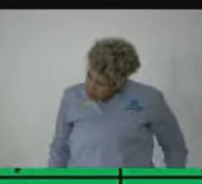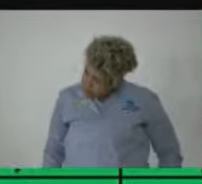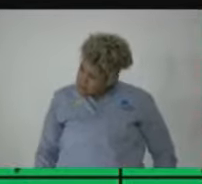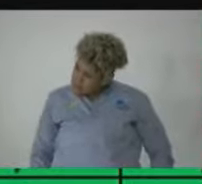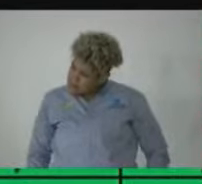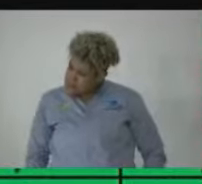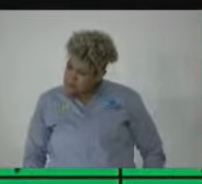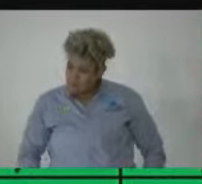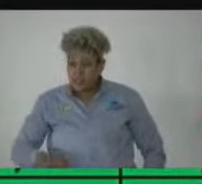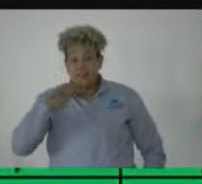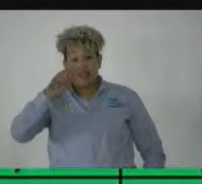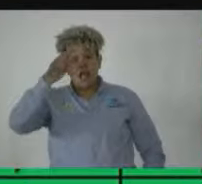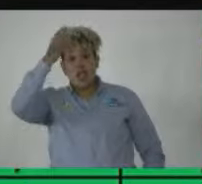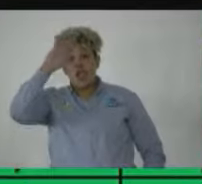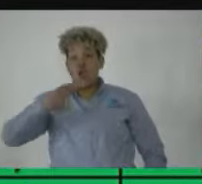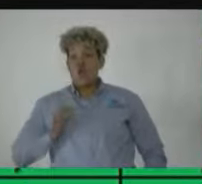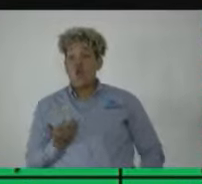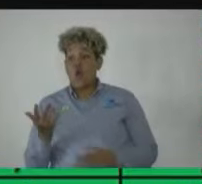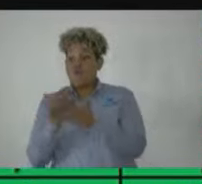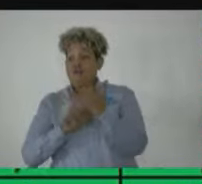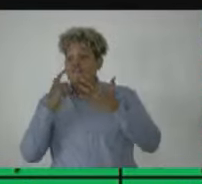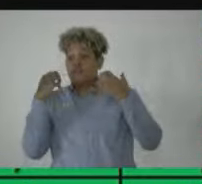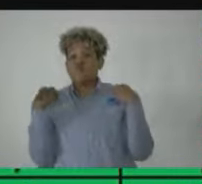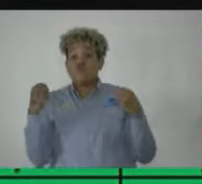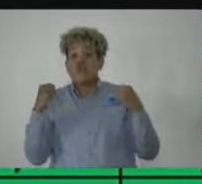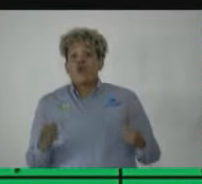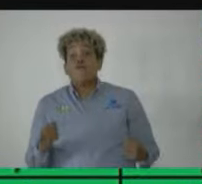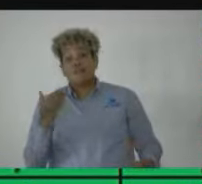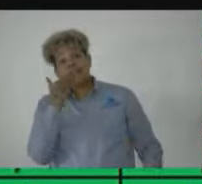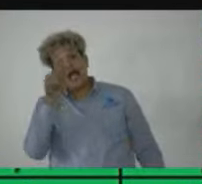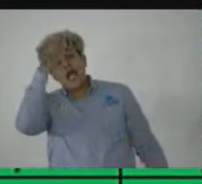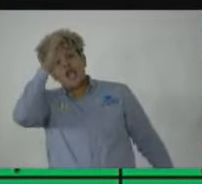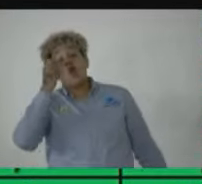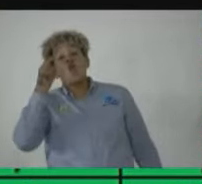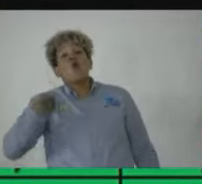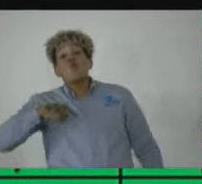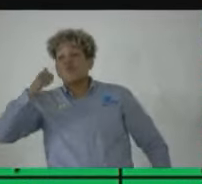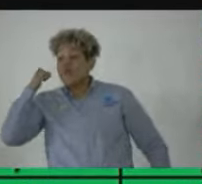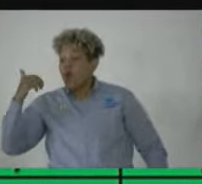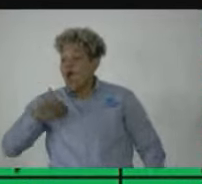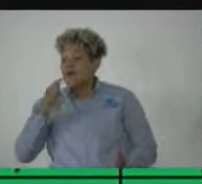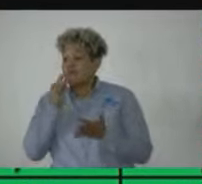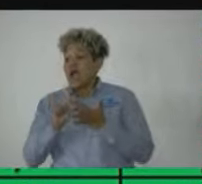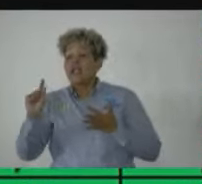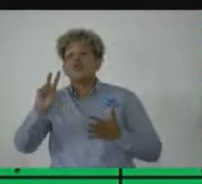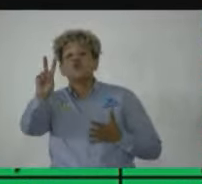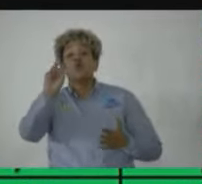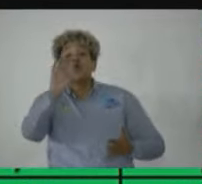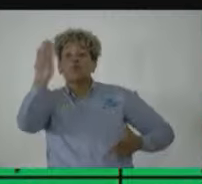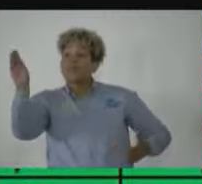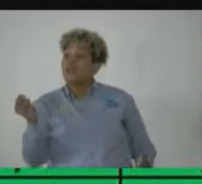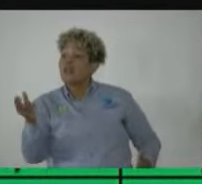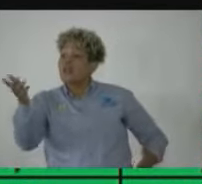Now, thank God our revenues recovered. Thank God, or else we could not have allocated $200 billion to public sector